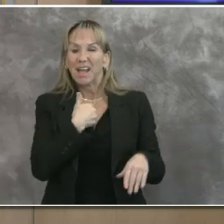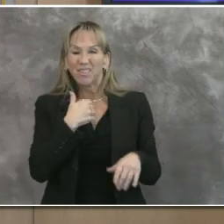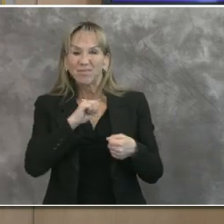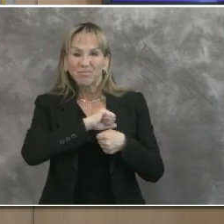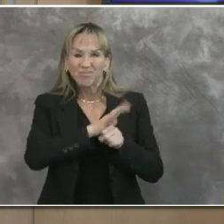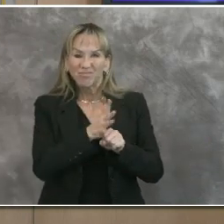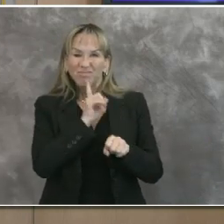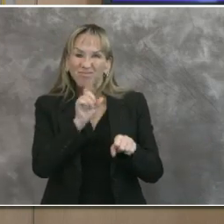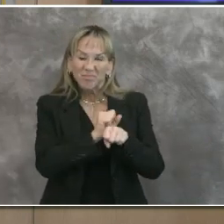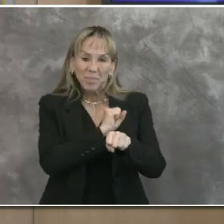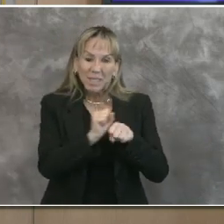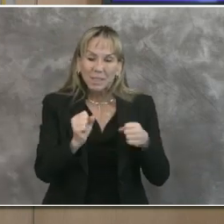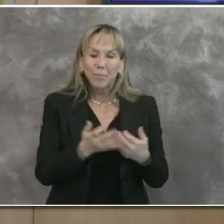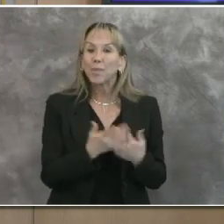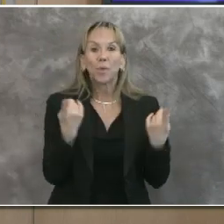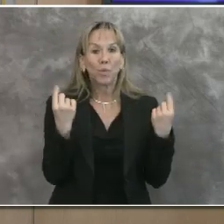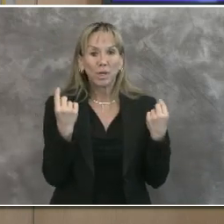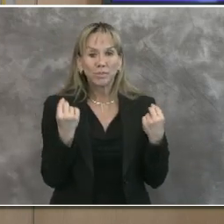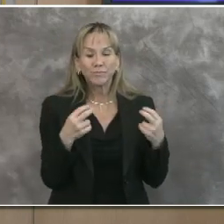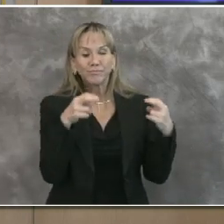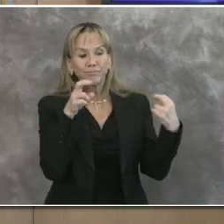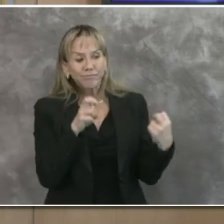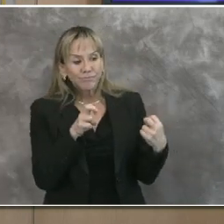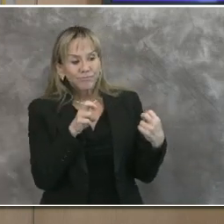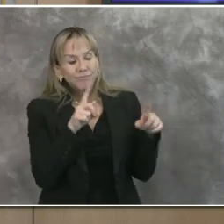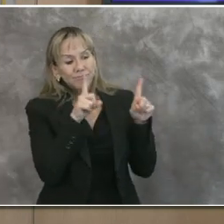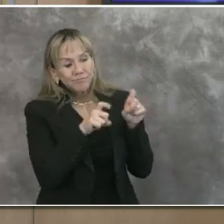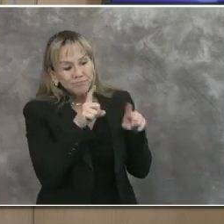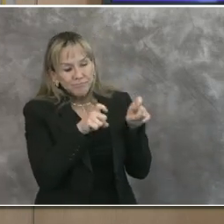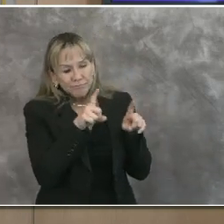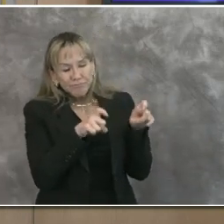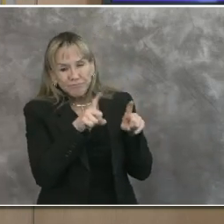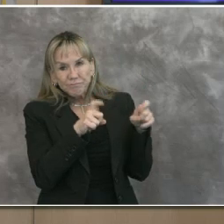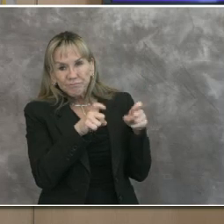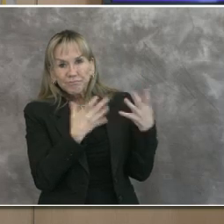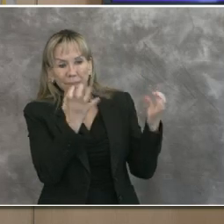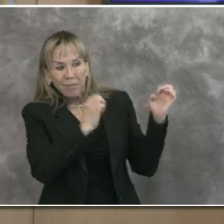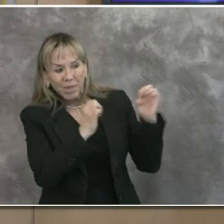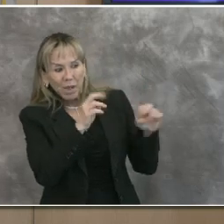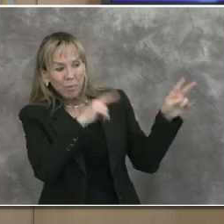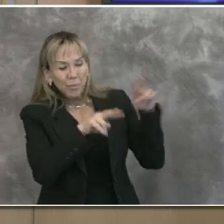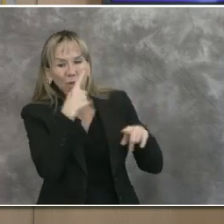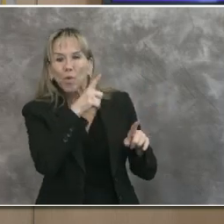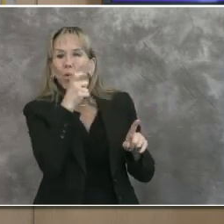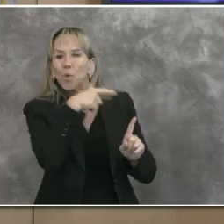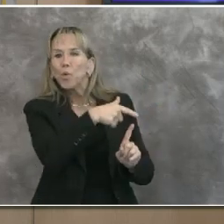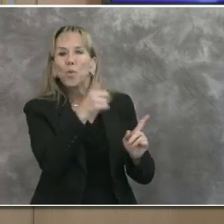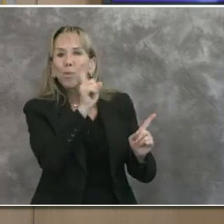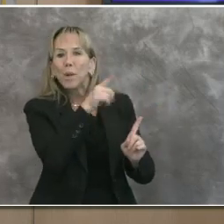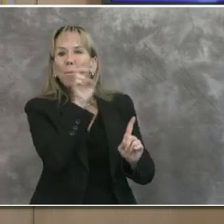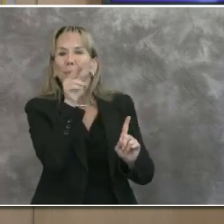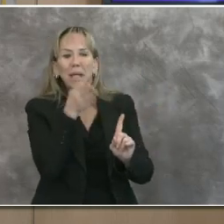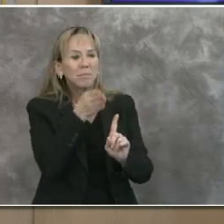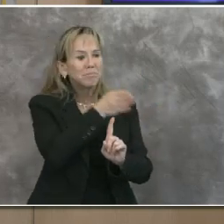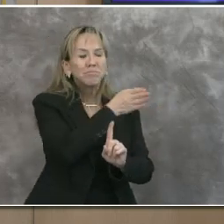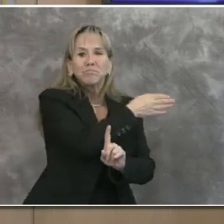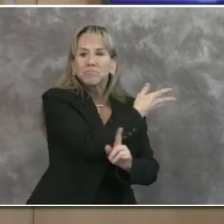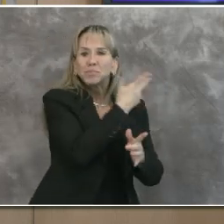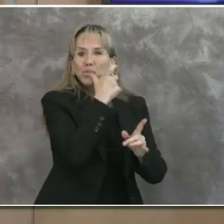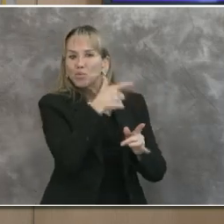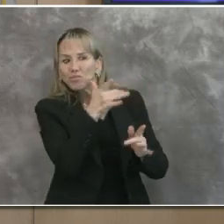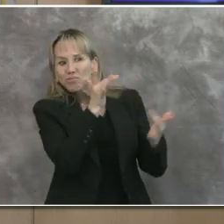actually are interviewed, and we do an evaluation for contact tracing. In this particular environment, because we